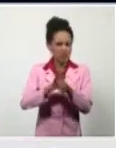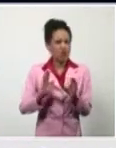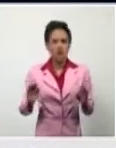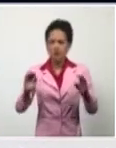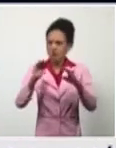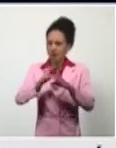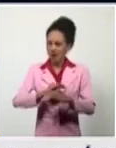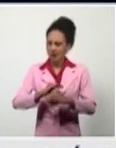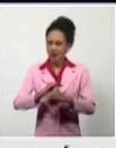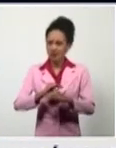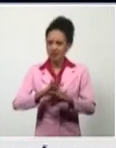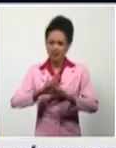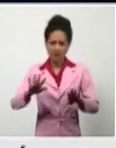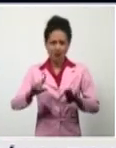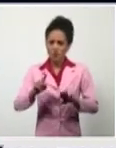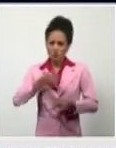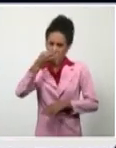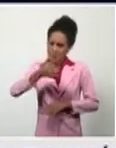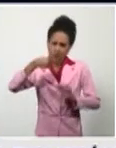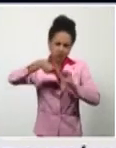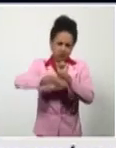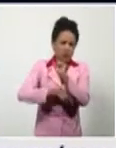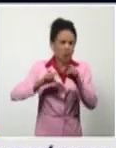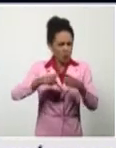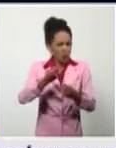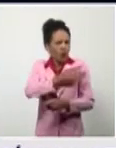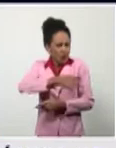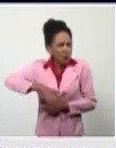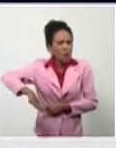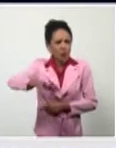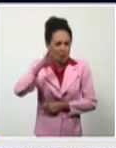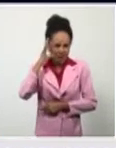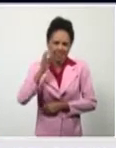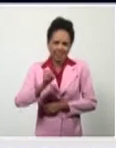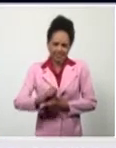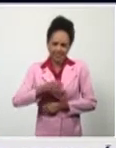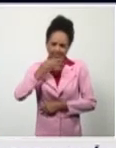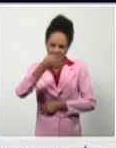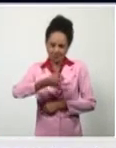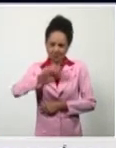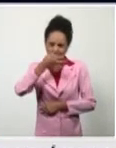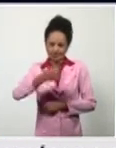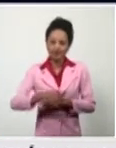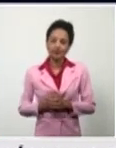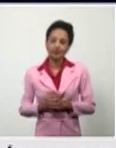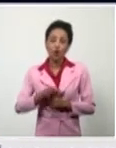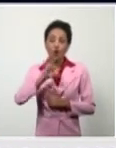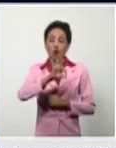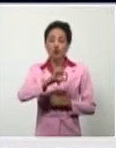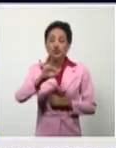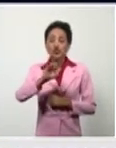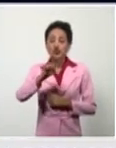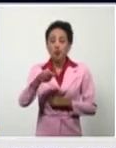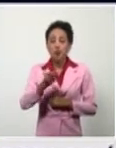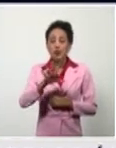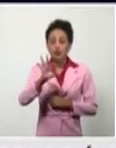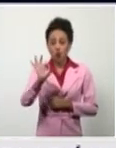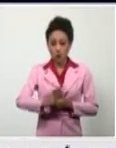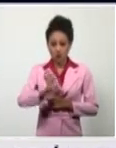on this because our population knows what we're talking about, and this accounts for